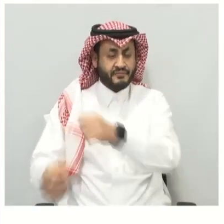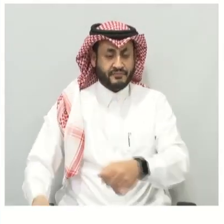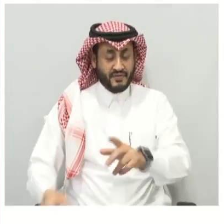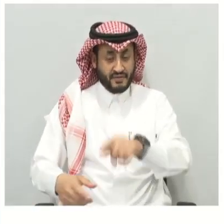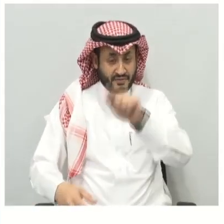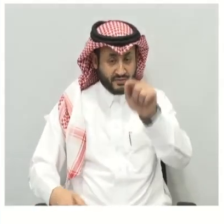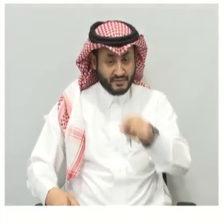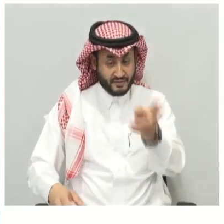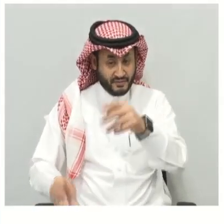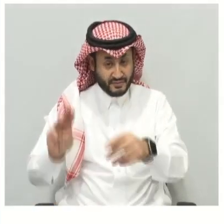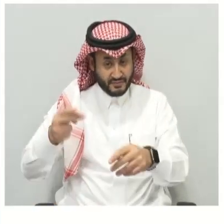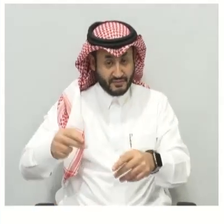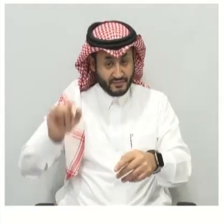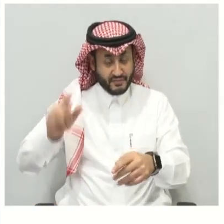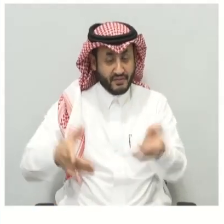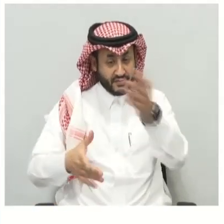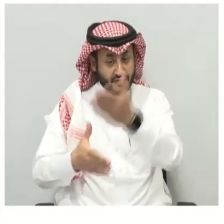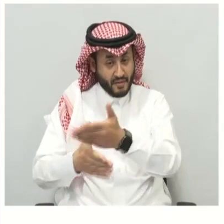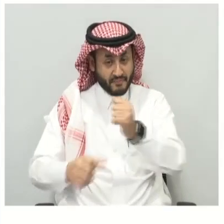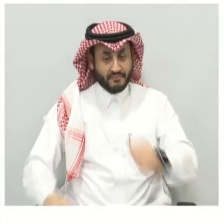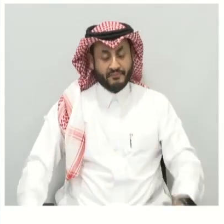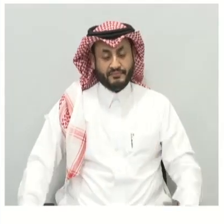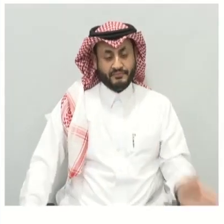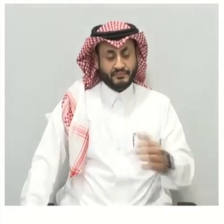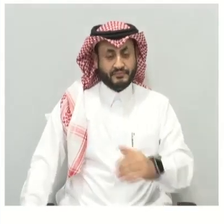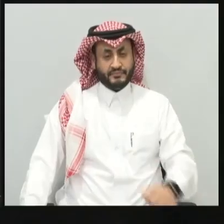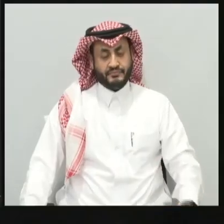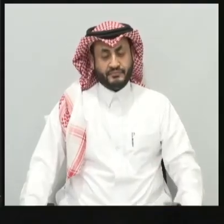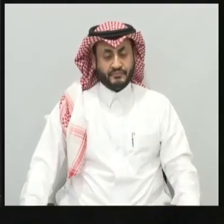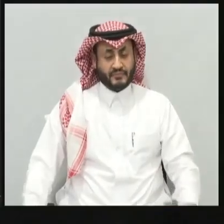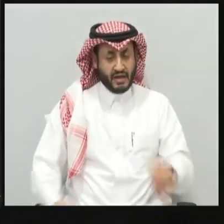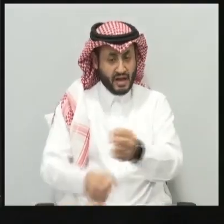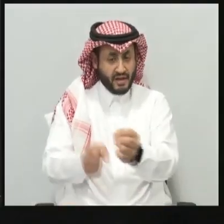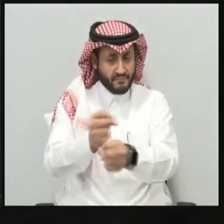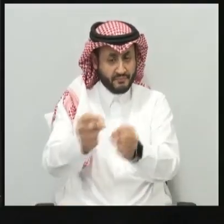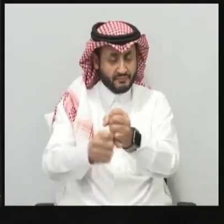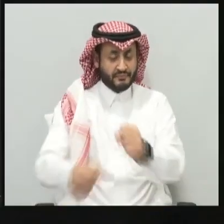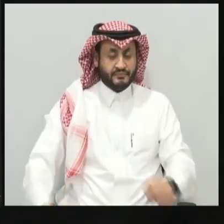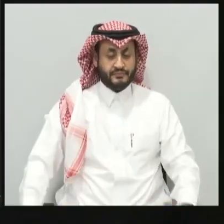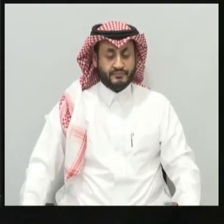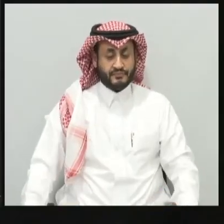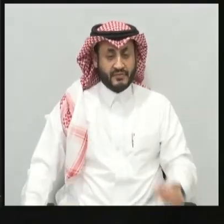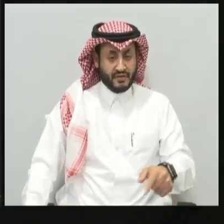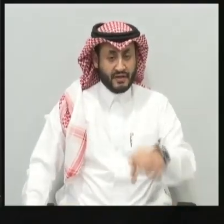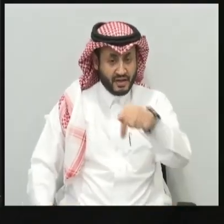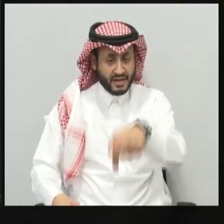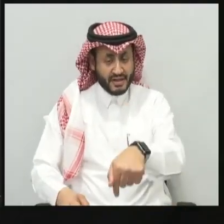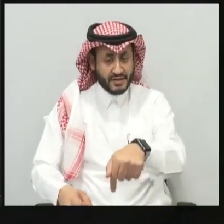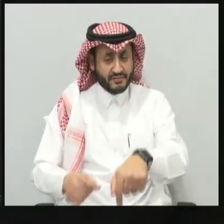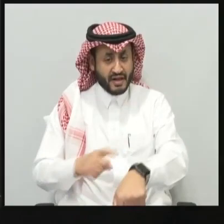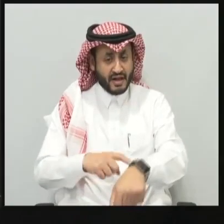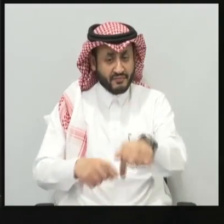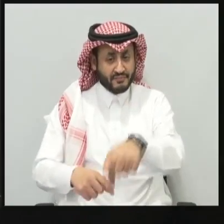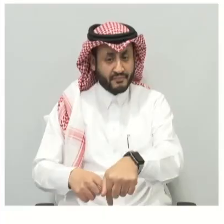using why and because. And also in regards of grammar, we'll be learning the simple present tense,